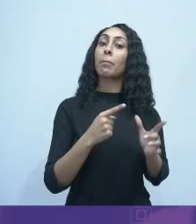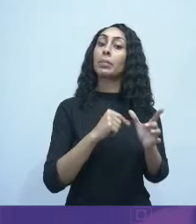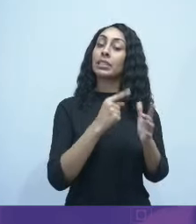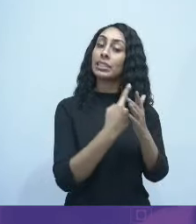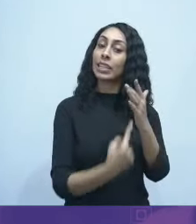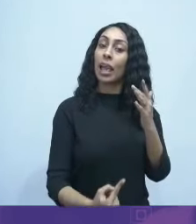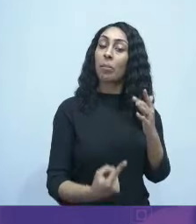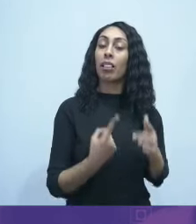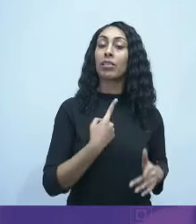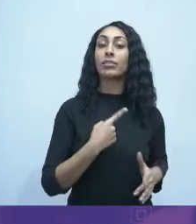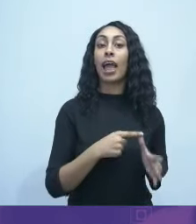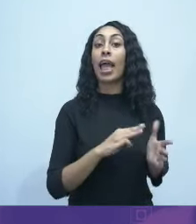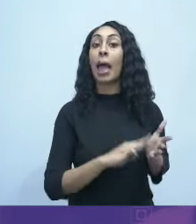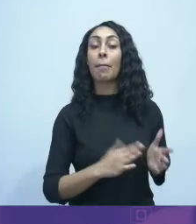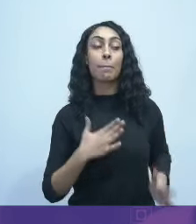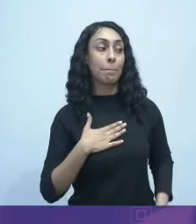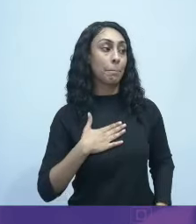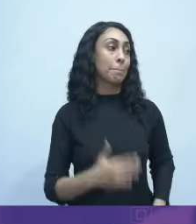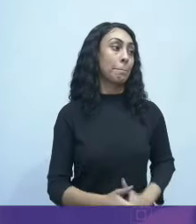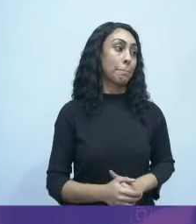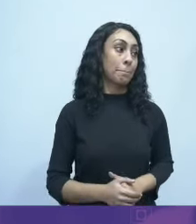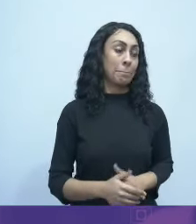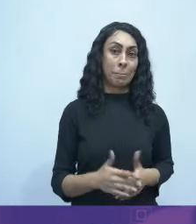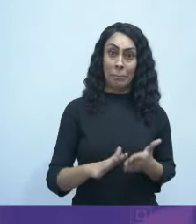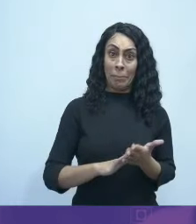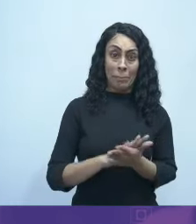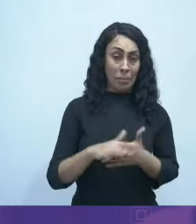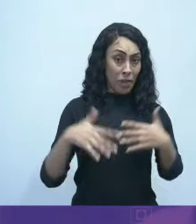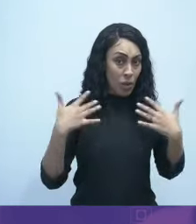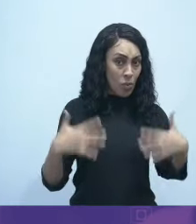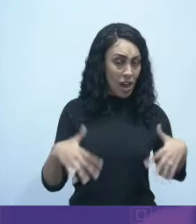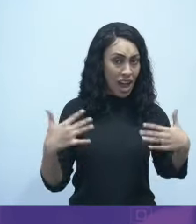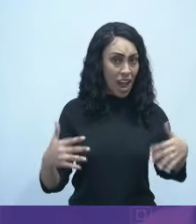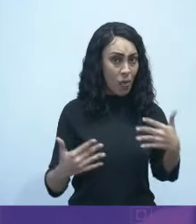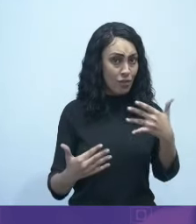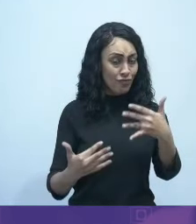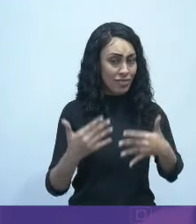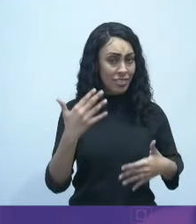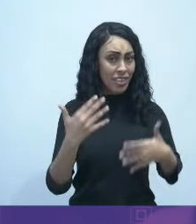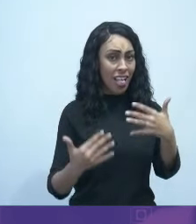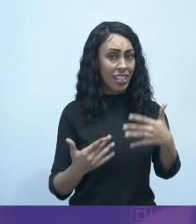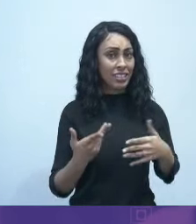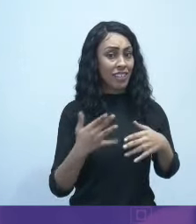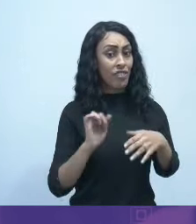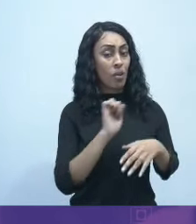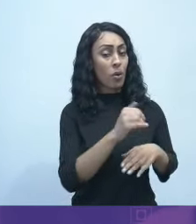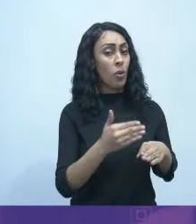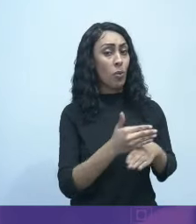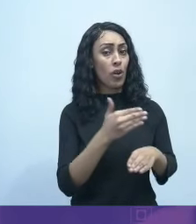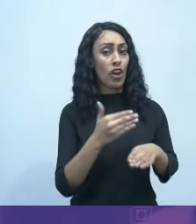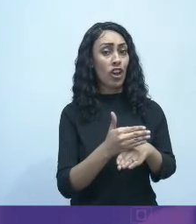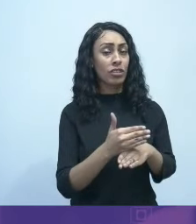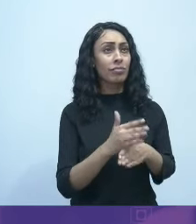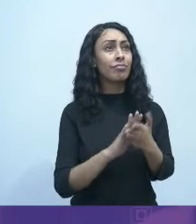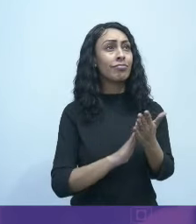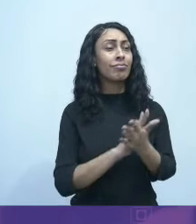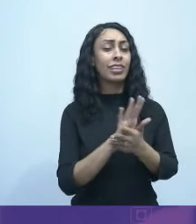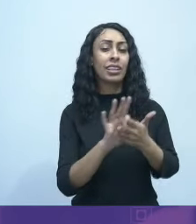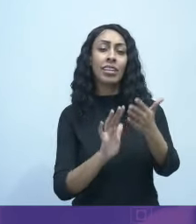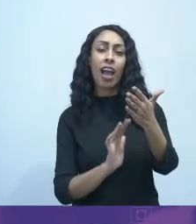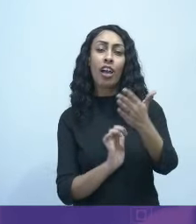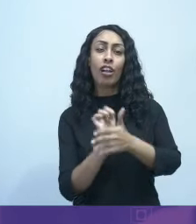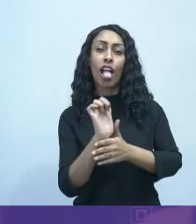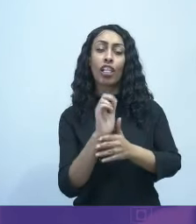people. These really are outstanding results from this work, but it also represents considerable cultural change, doesn't it,